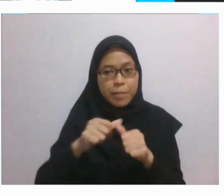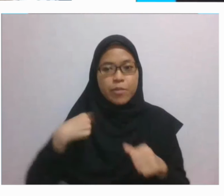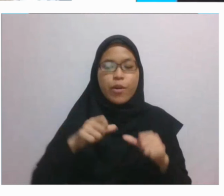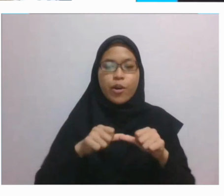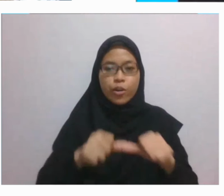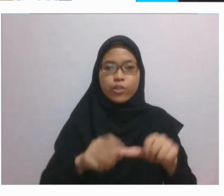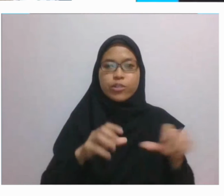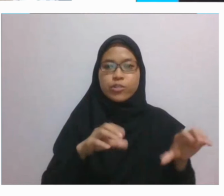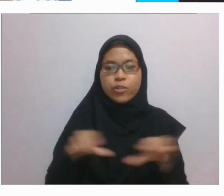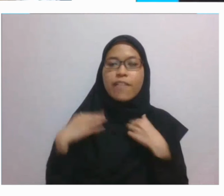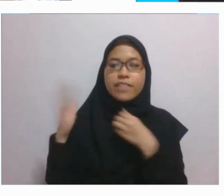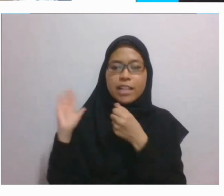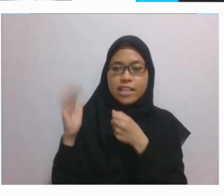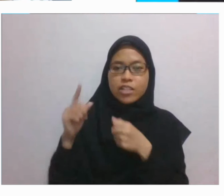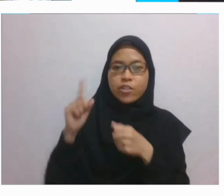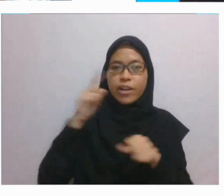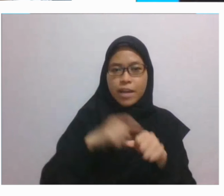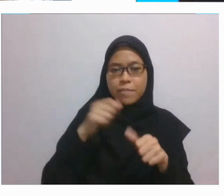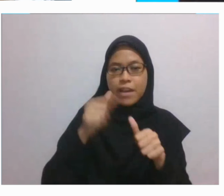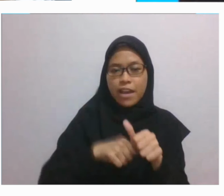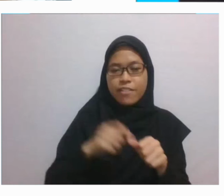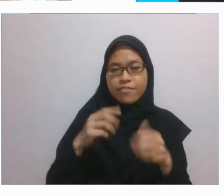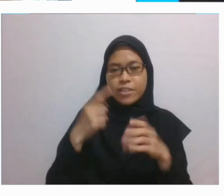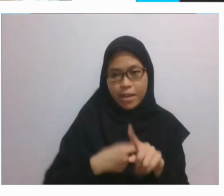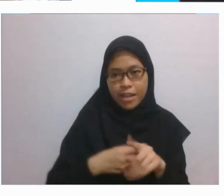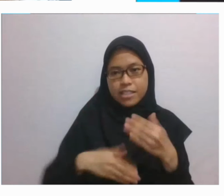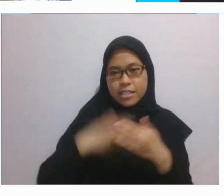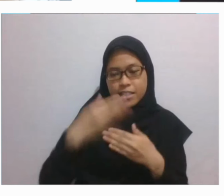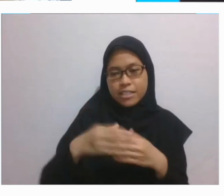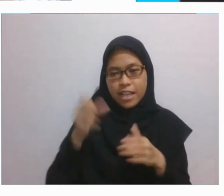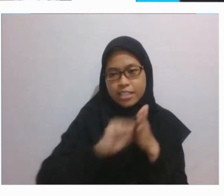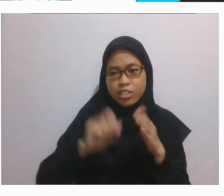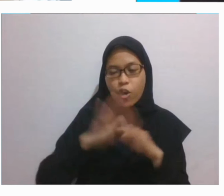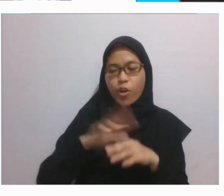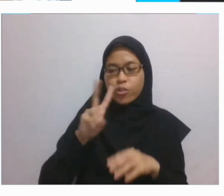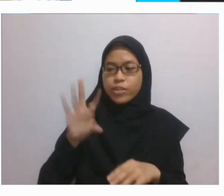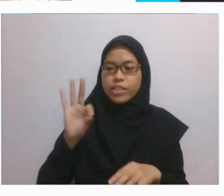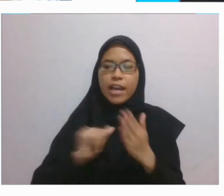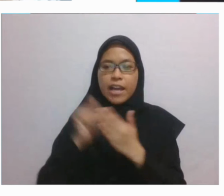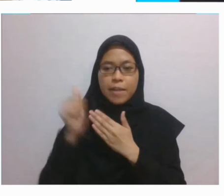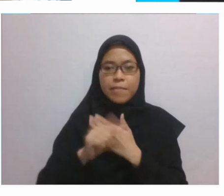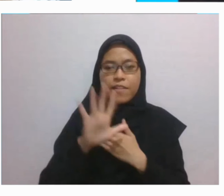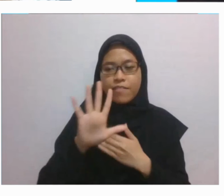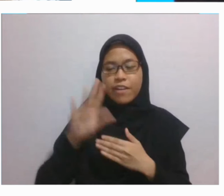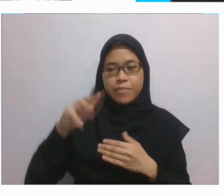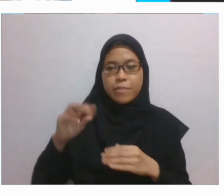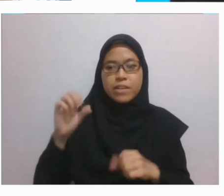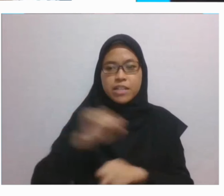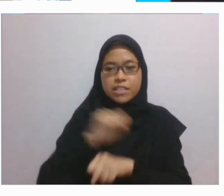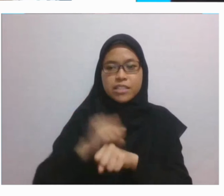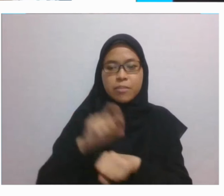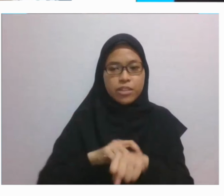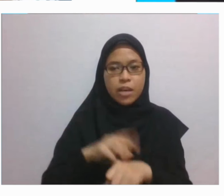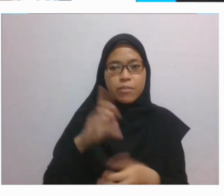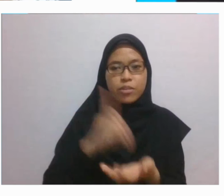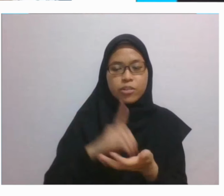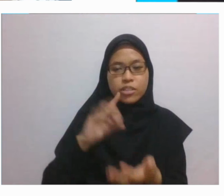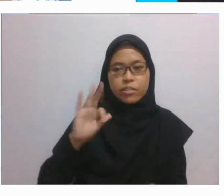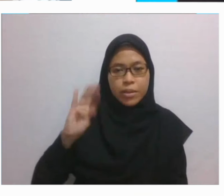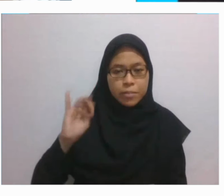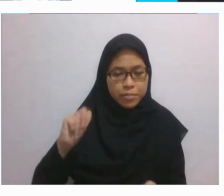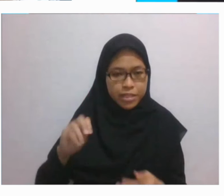run these lectures once every month. The next session will be on the 29th of April at 5 p.m. Singapore time, where Dr. Fabian Stephanie